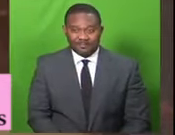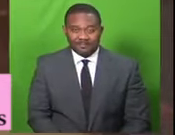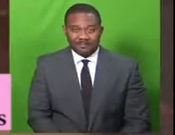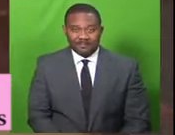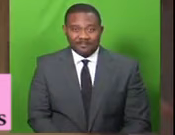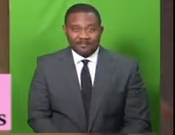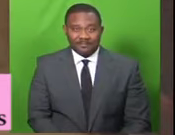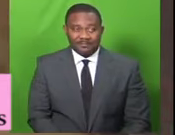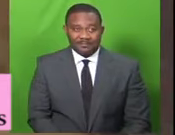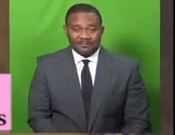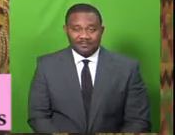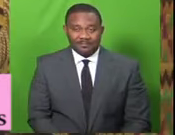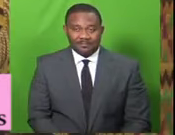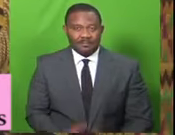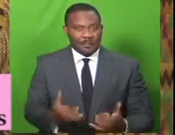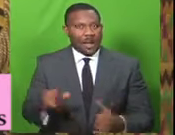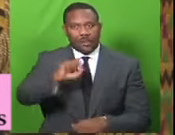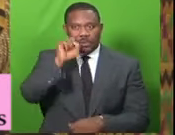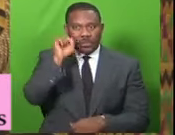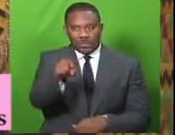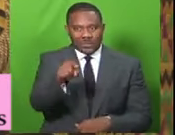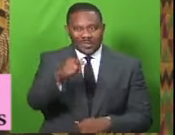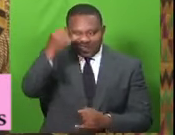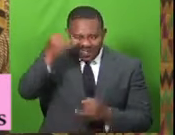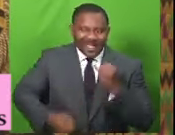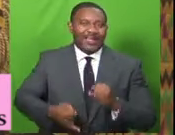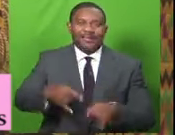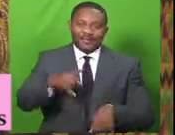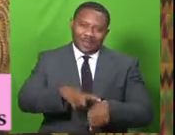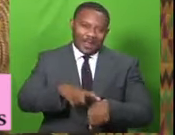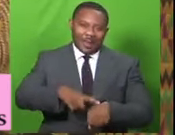With this, I put the question again.